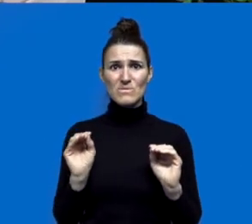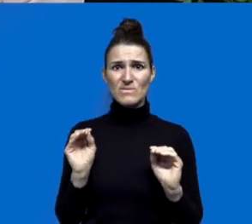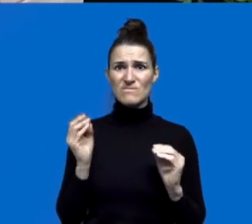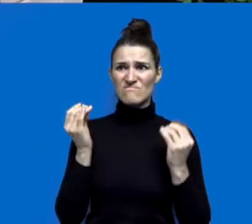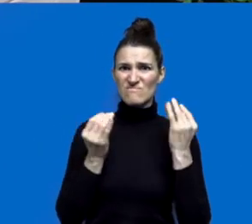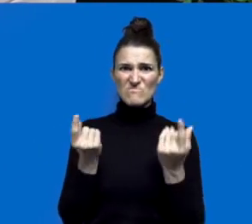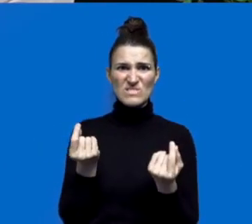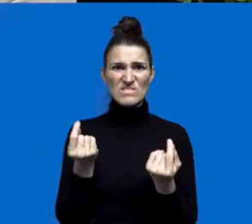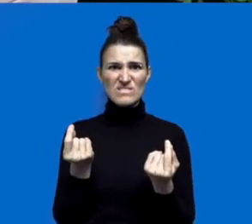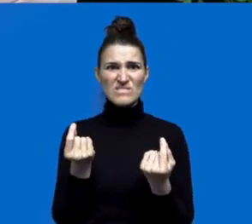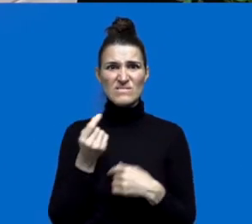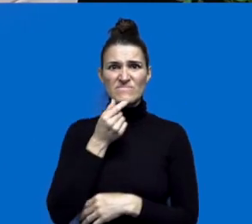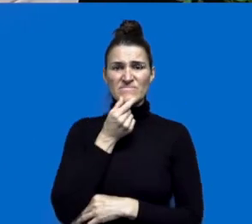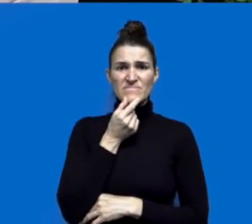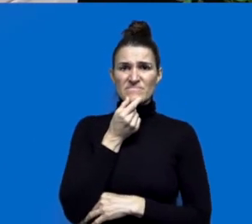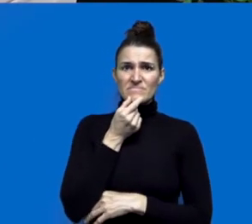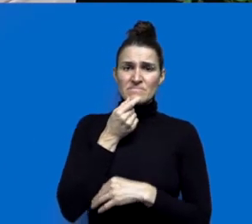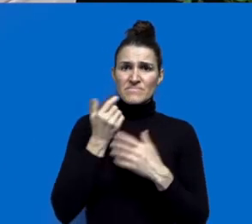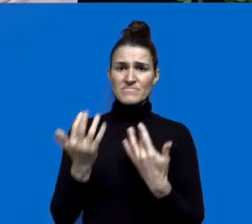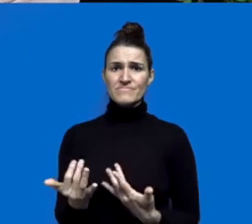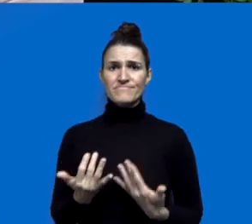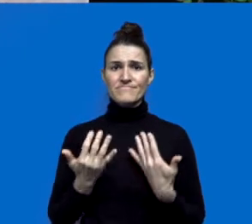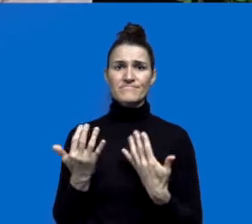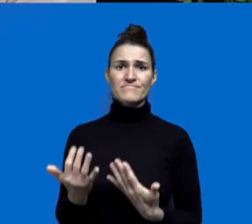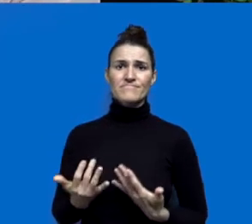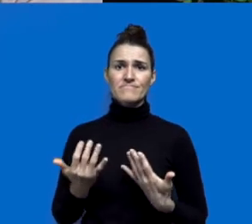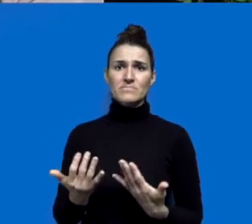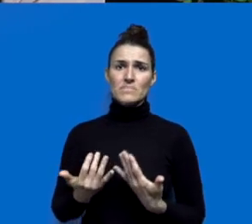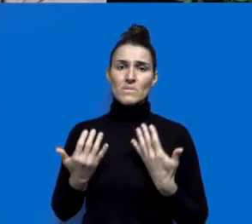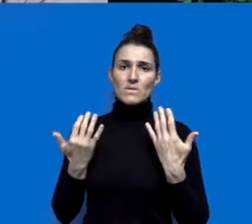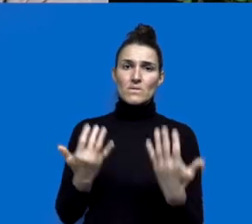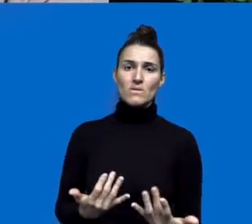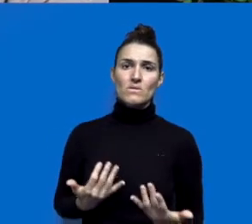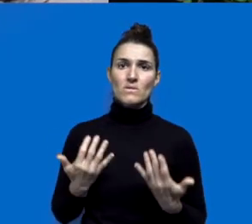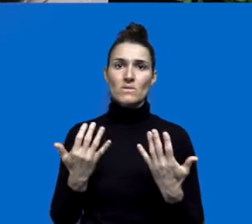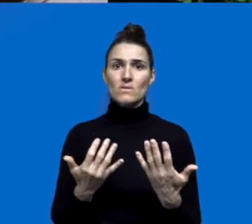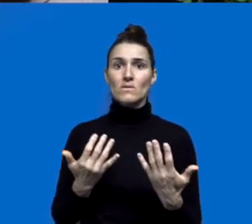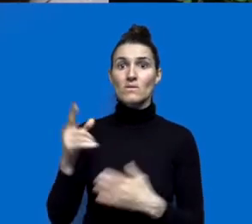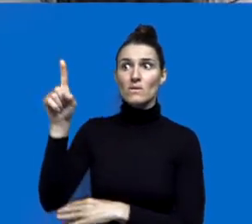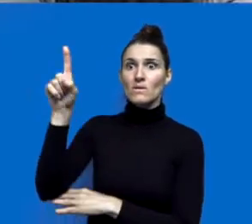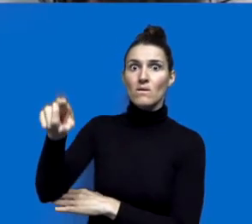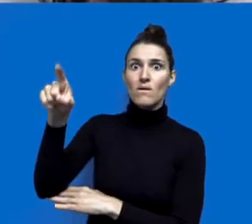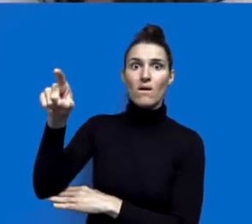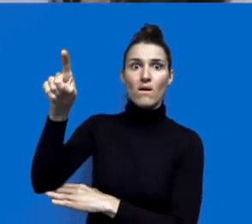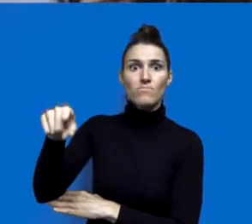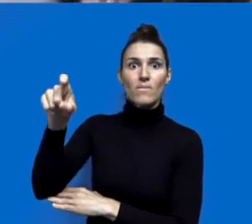So she'd wait, and she'd wait, and wiggle, wiggle, wiggle.